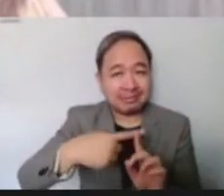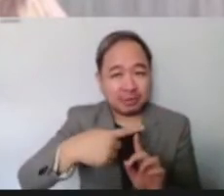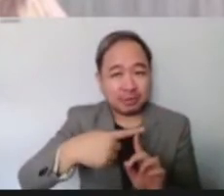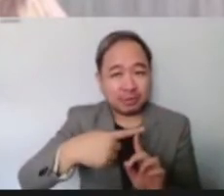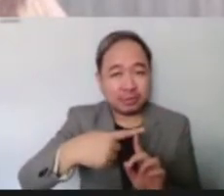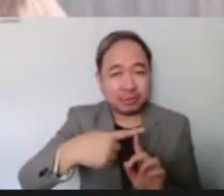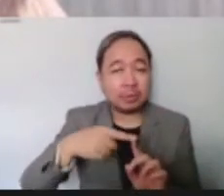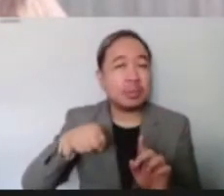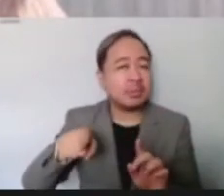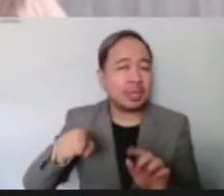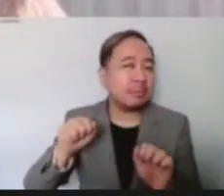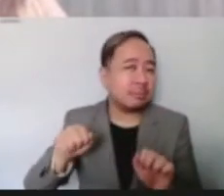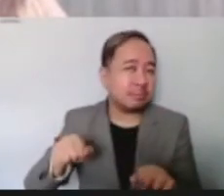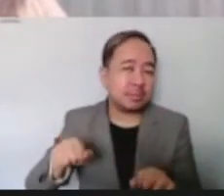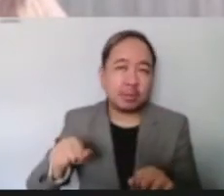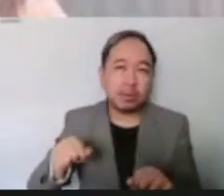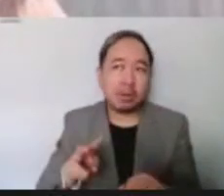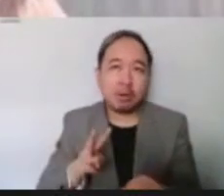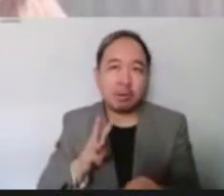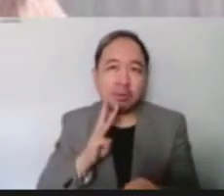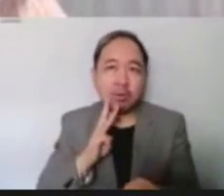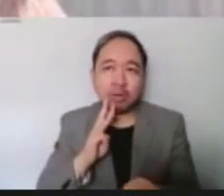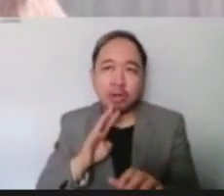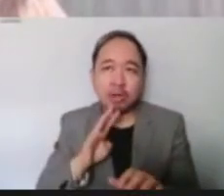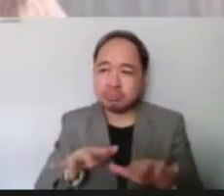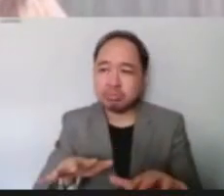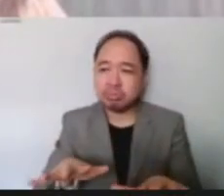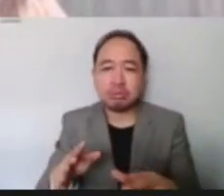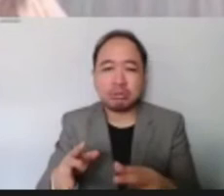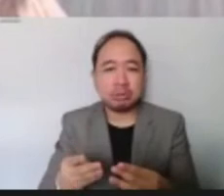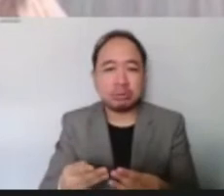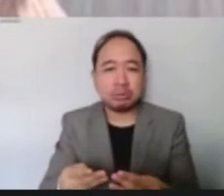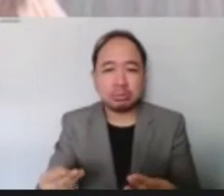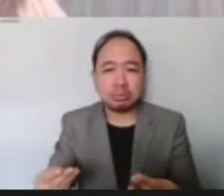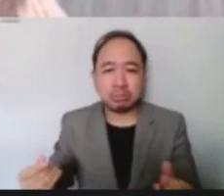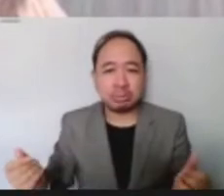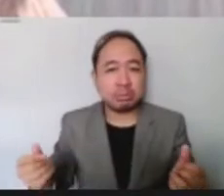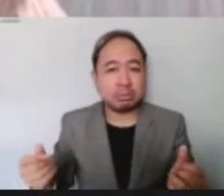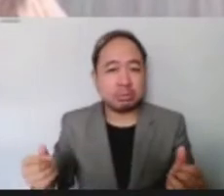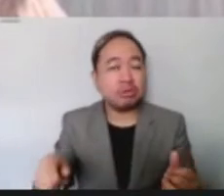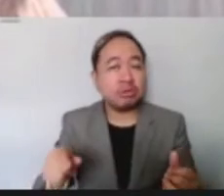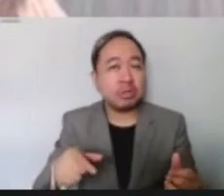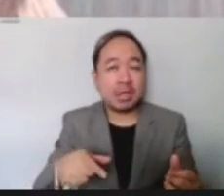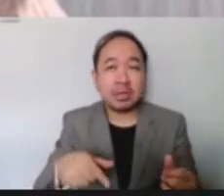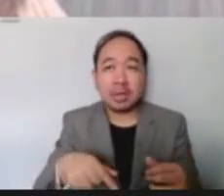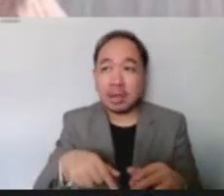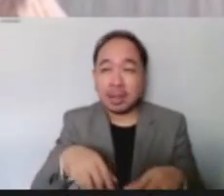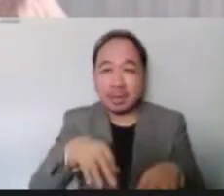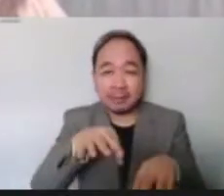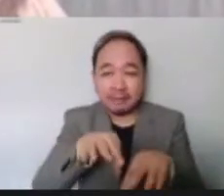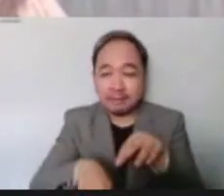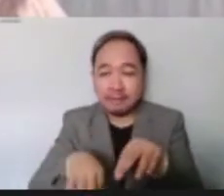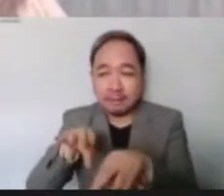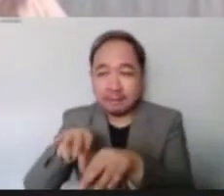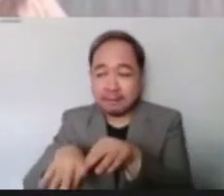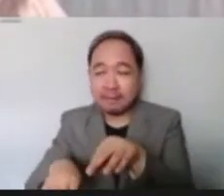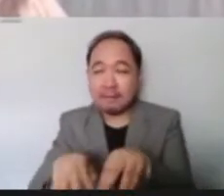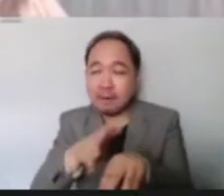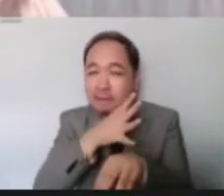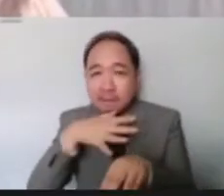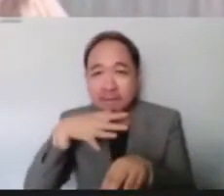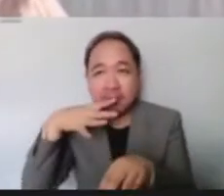to severe water shortage or floods alter crop growing Seasons or ever lower crop